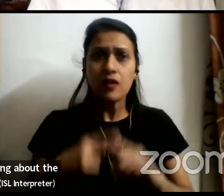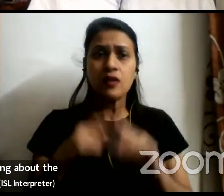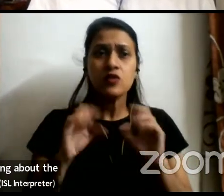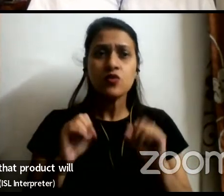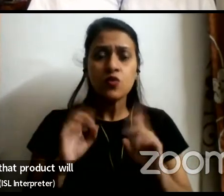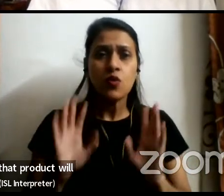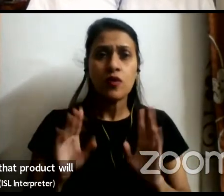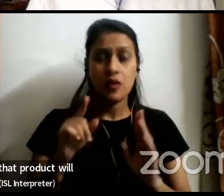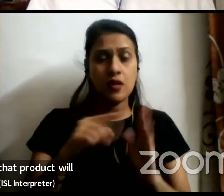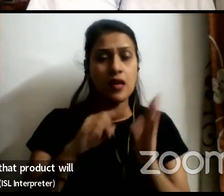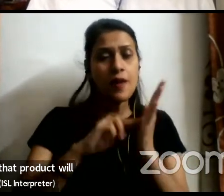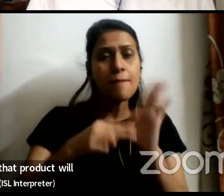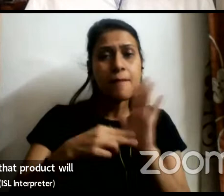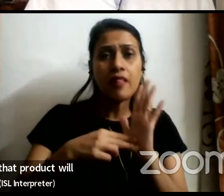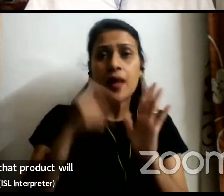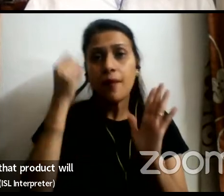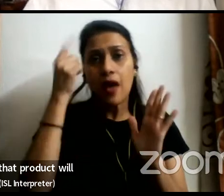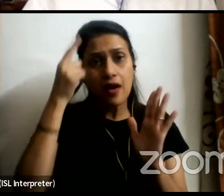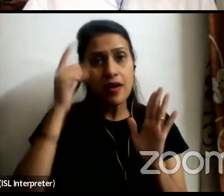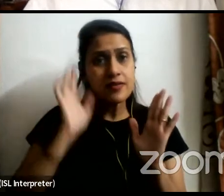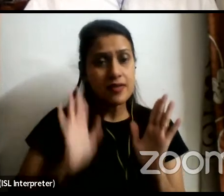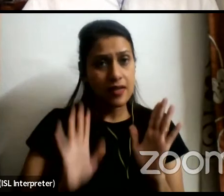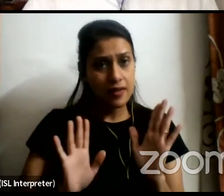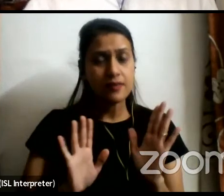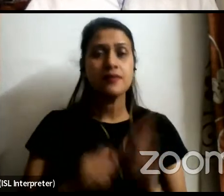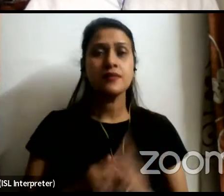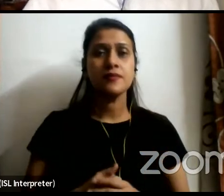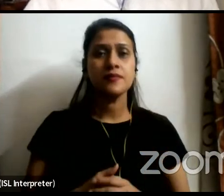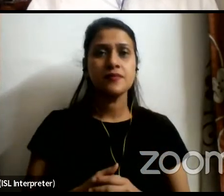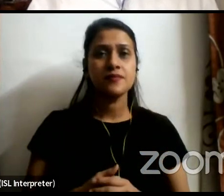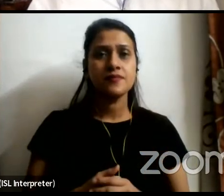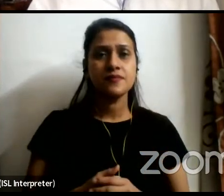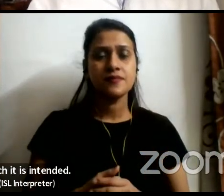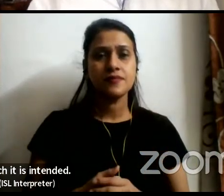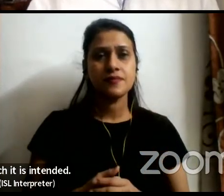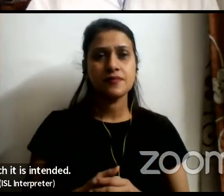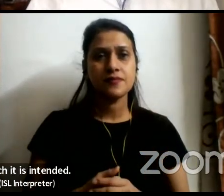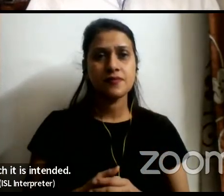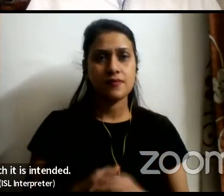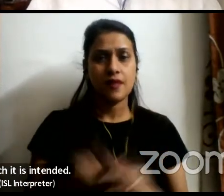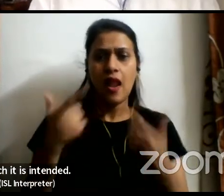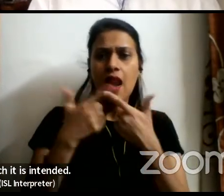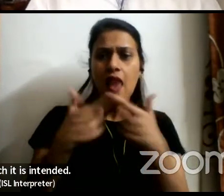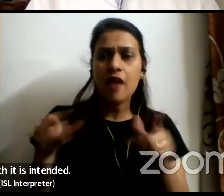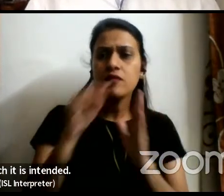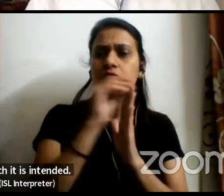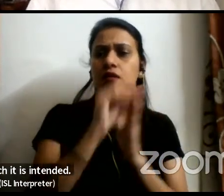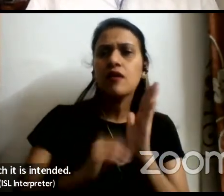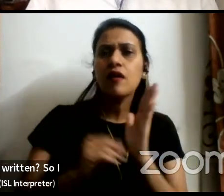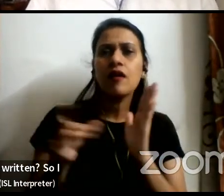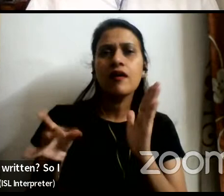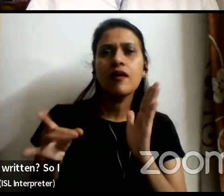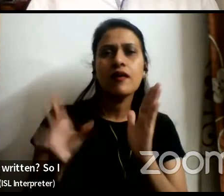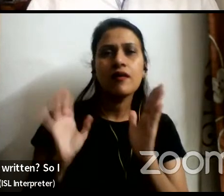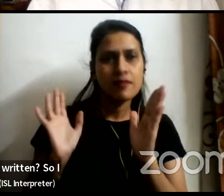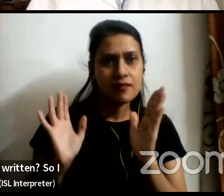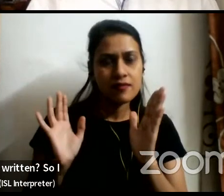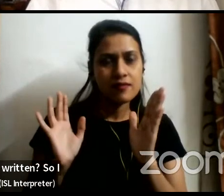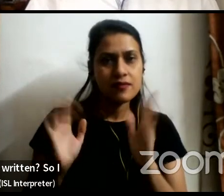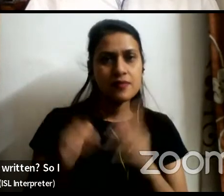be understood in the context for which it is intended. For instance, what language will it be written? So I think